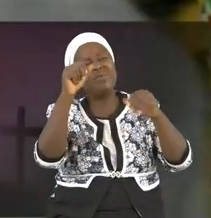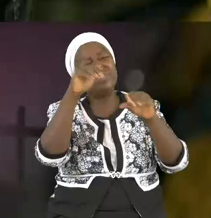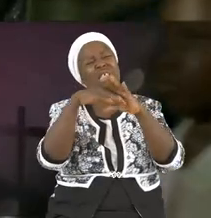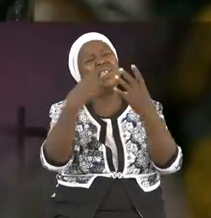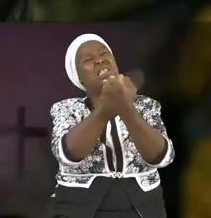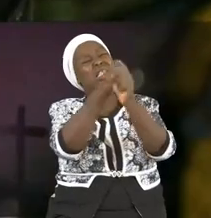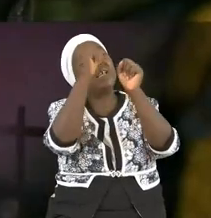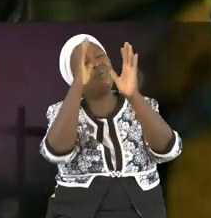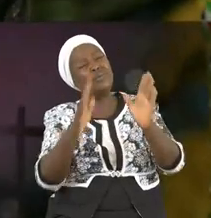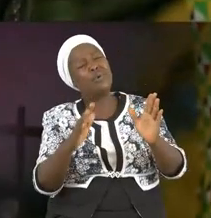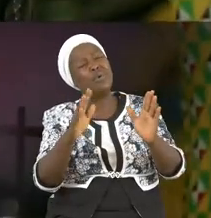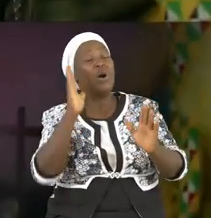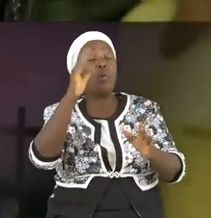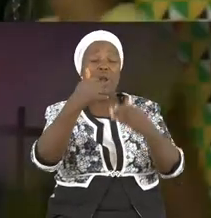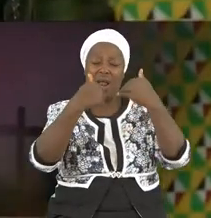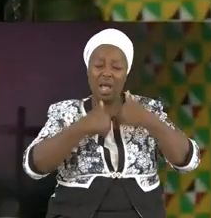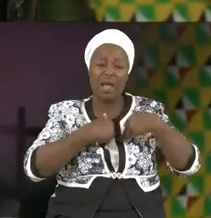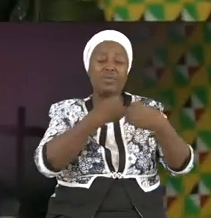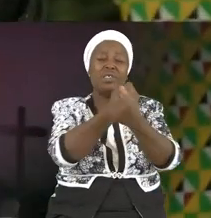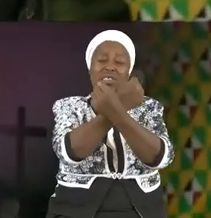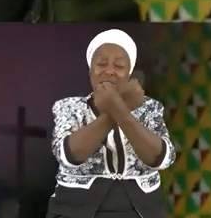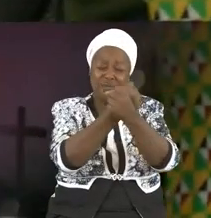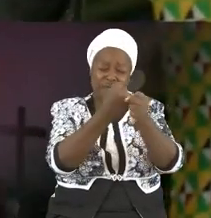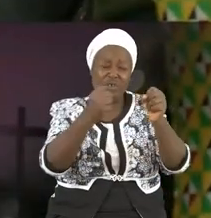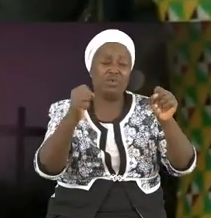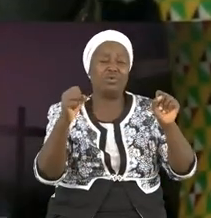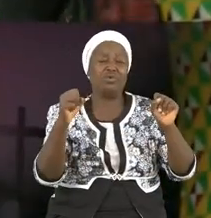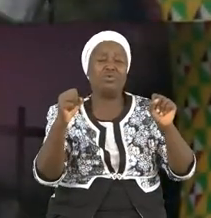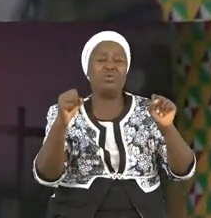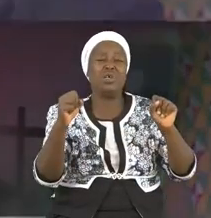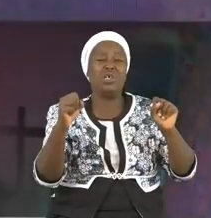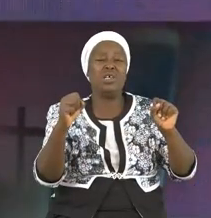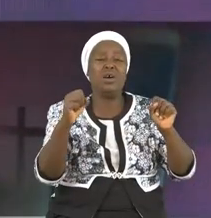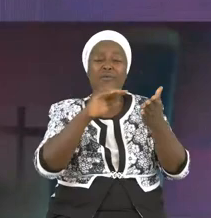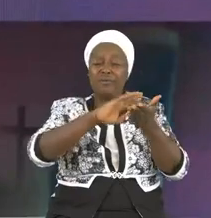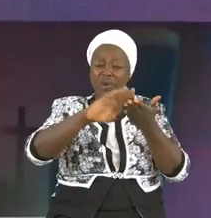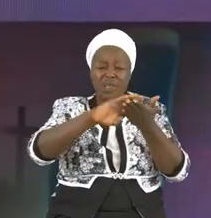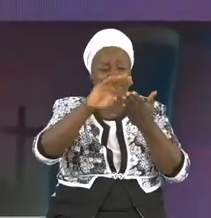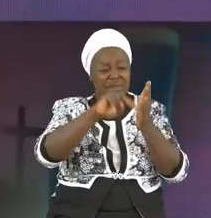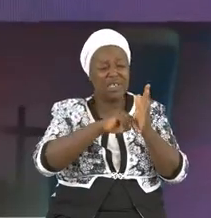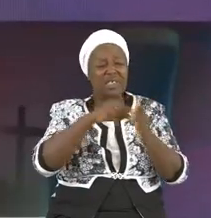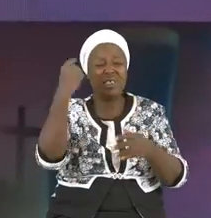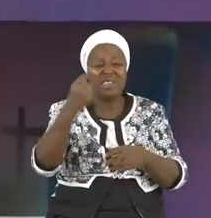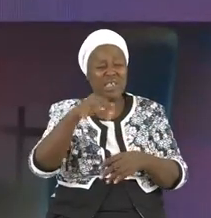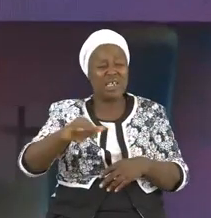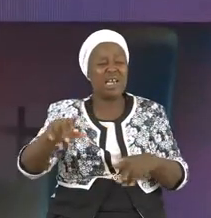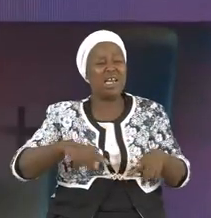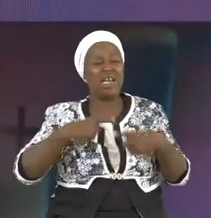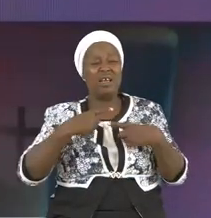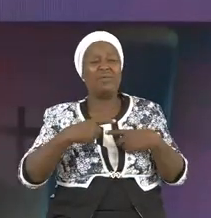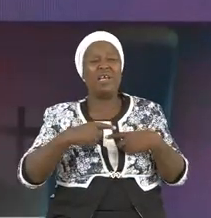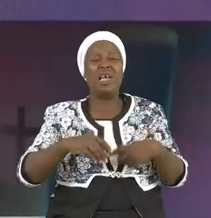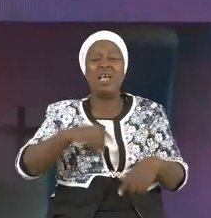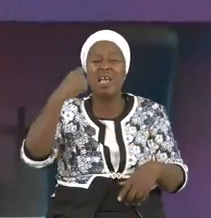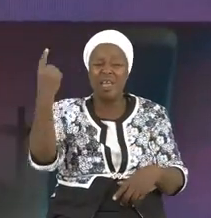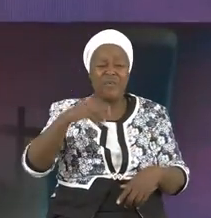will have salvation, redemption, eternal life, everlasting life.